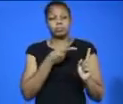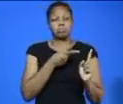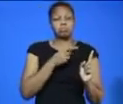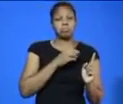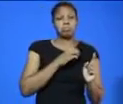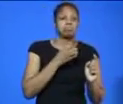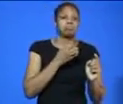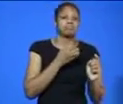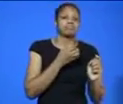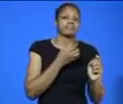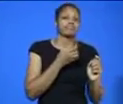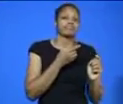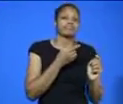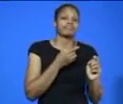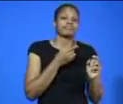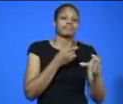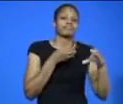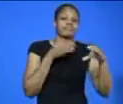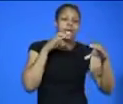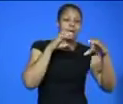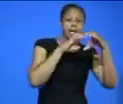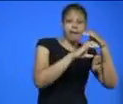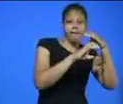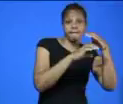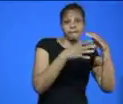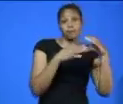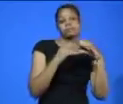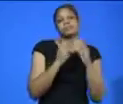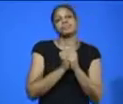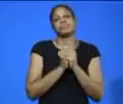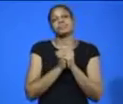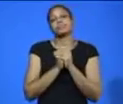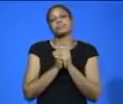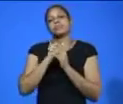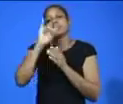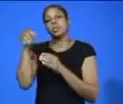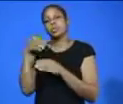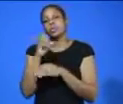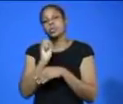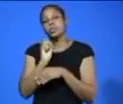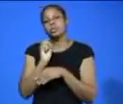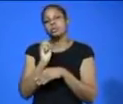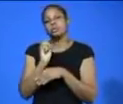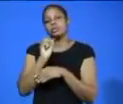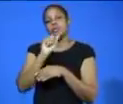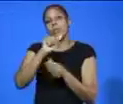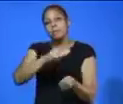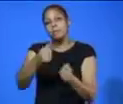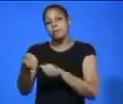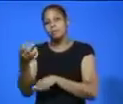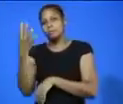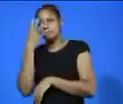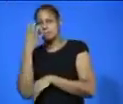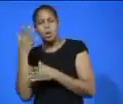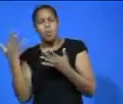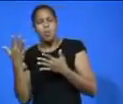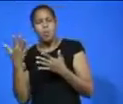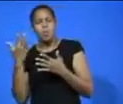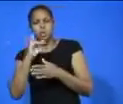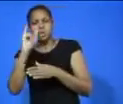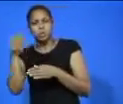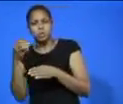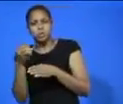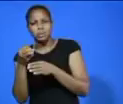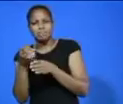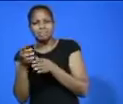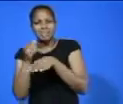to the cave, John the Baptist in the prison. What did John send to ask